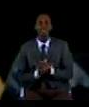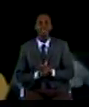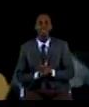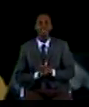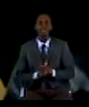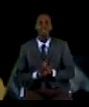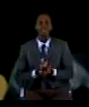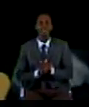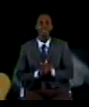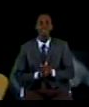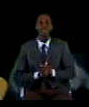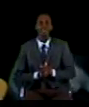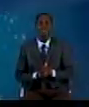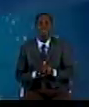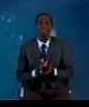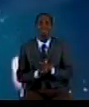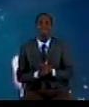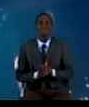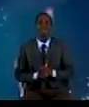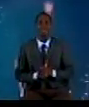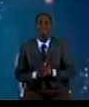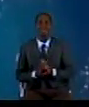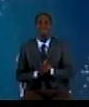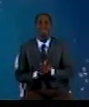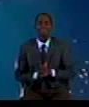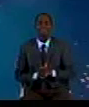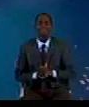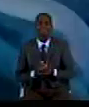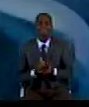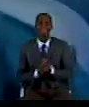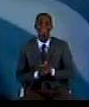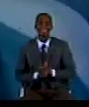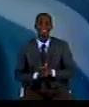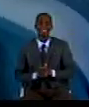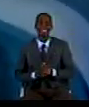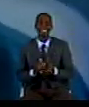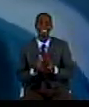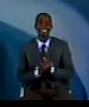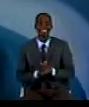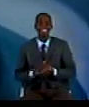bum bum bum bum bum bum bum. Come on, hey